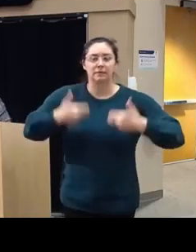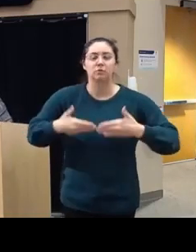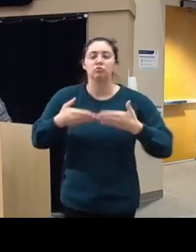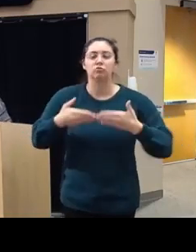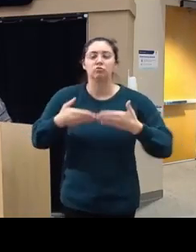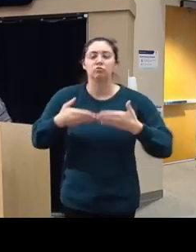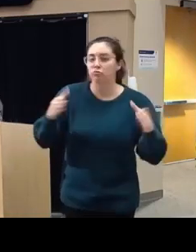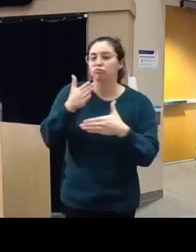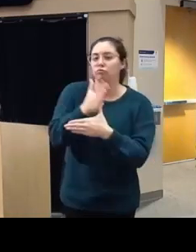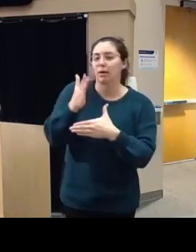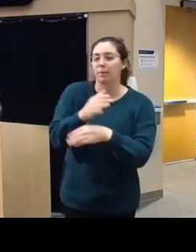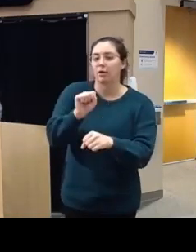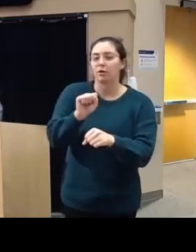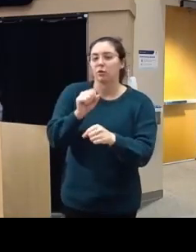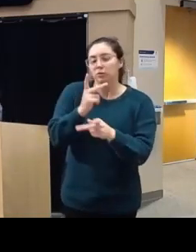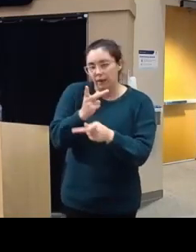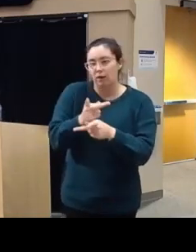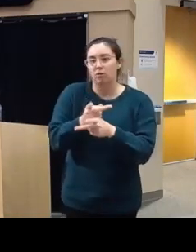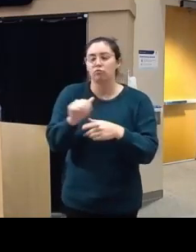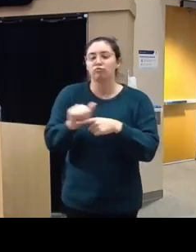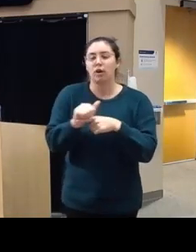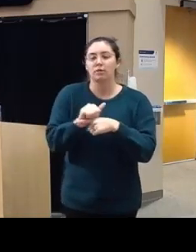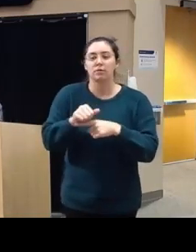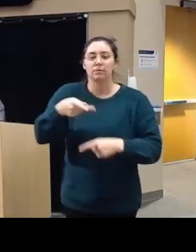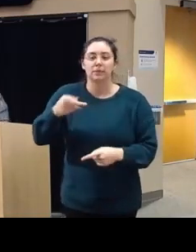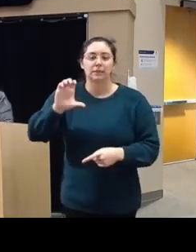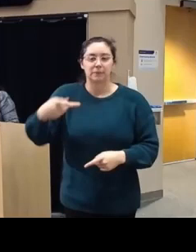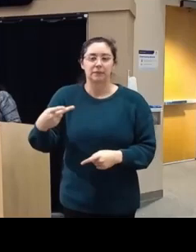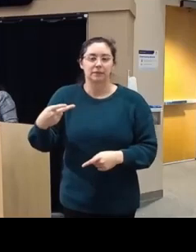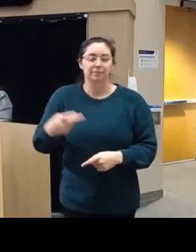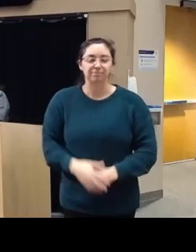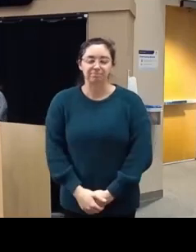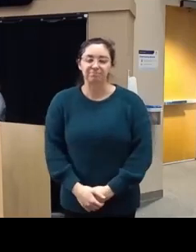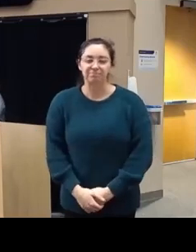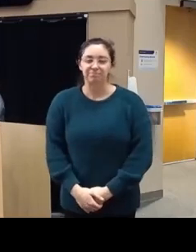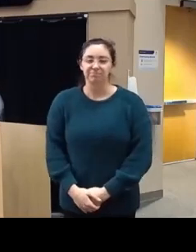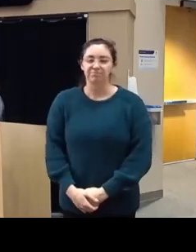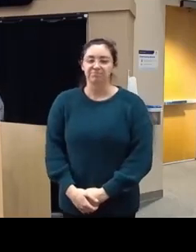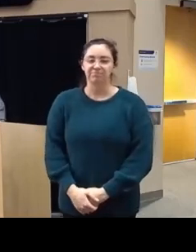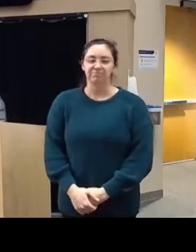internist, a primary care practicing primary care physician.